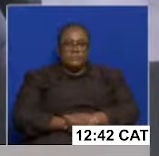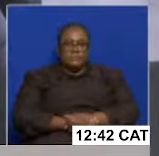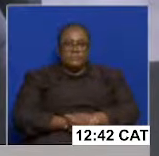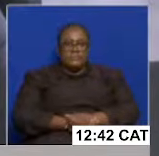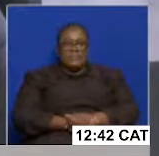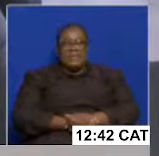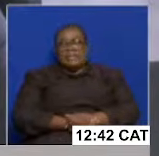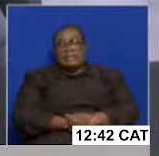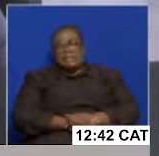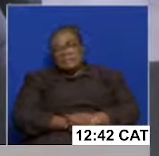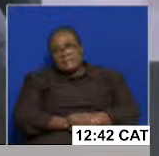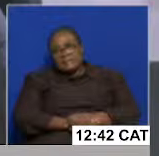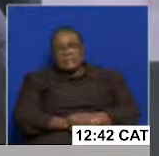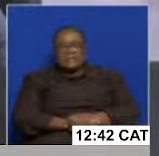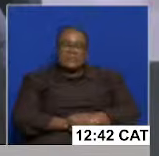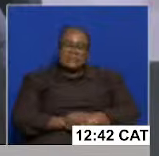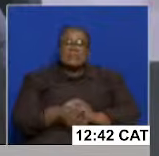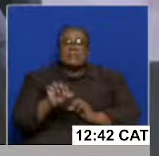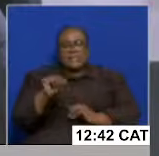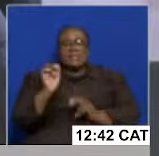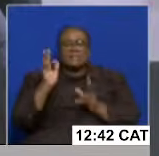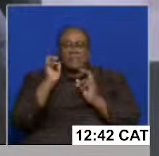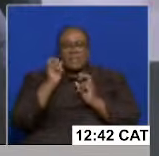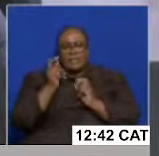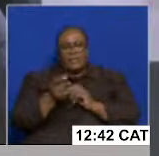Yes, I hear you, Commissioner. Do you agree?